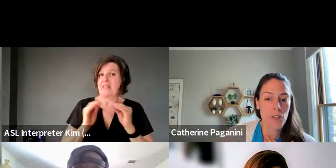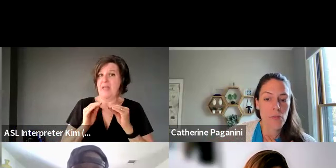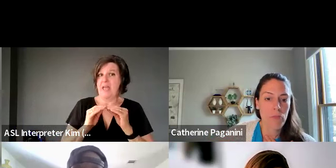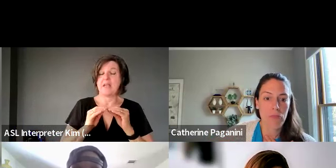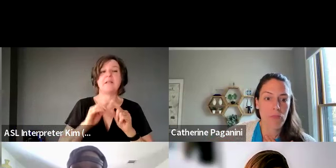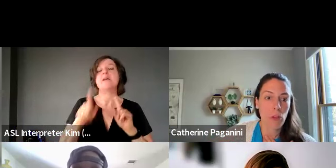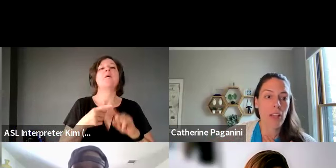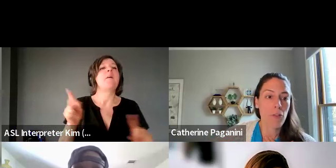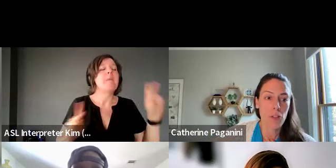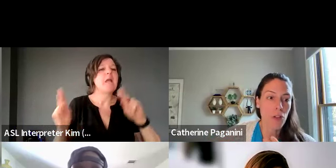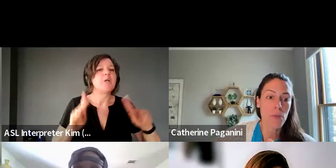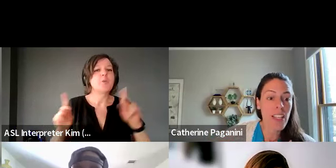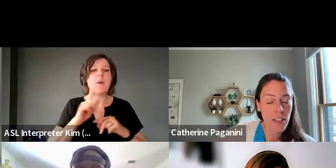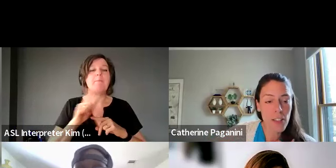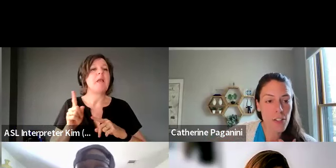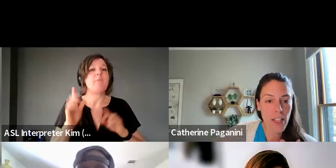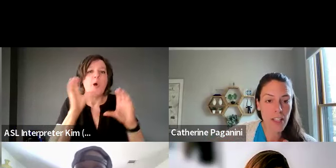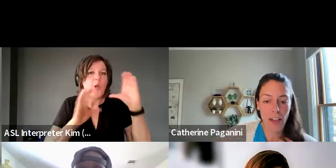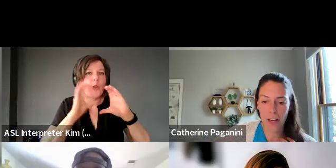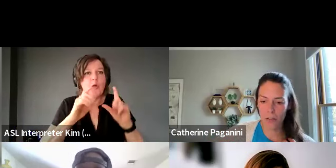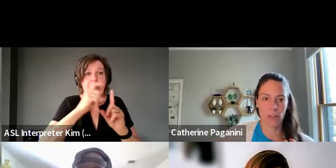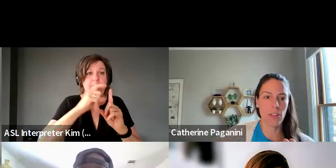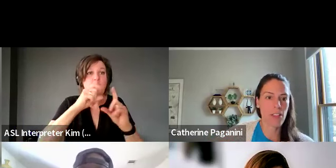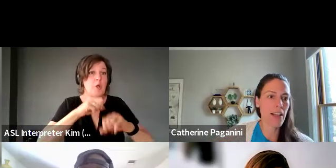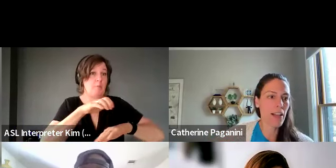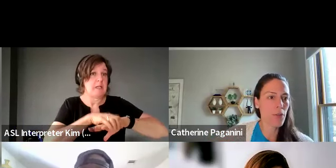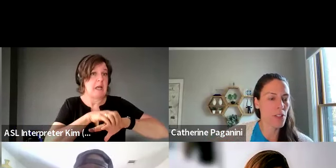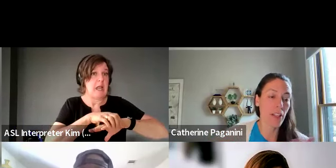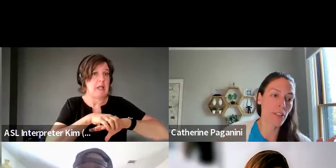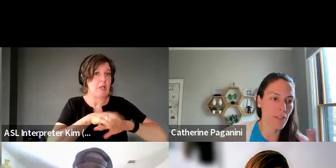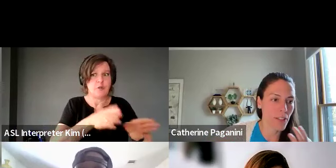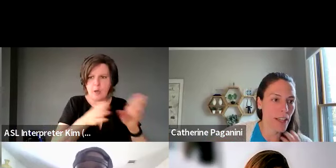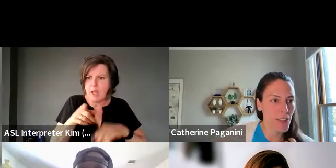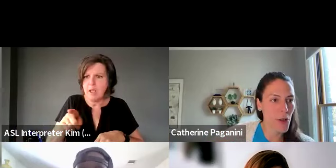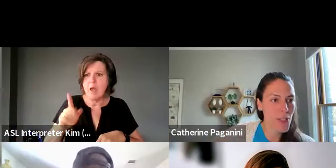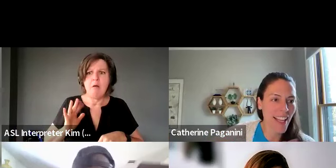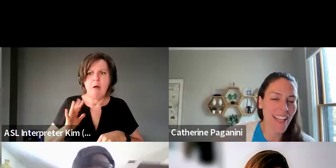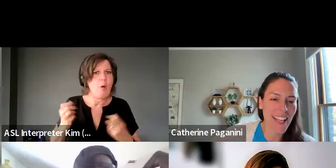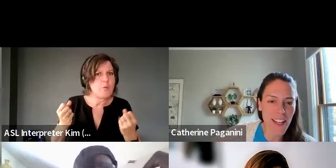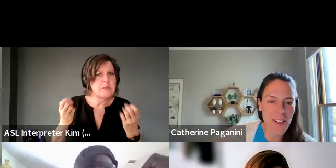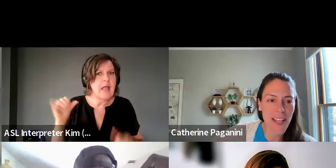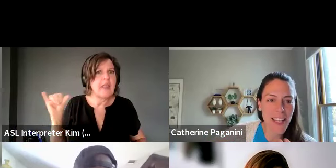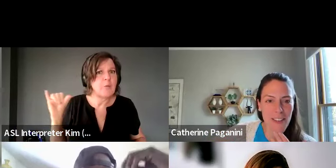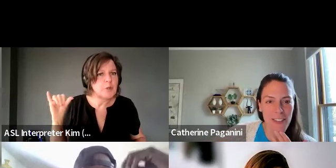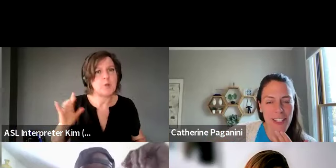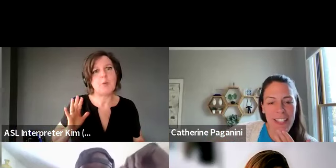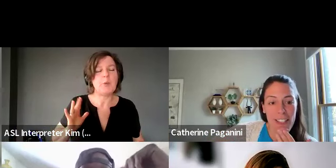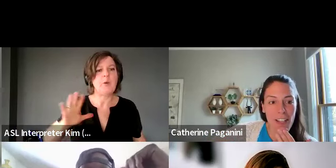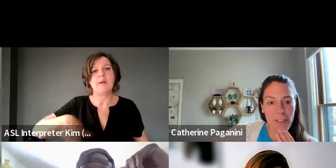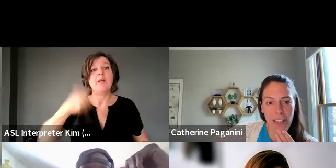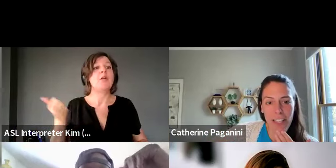are just looking for terms in English, then they're like, oh, look, sign language. It's like, oh, okay. So it's again, another way